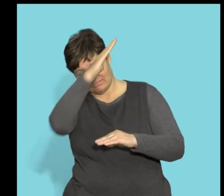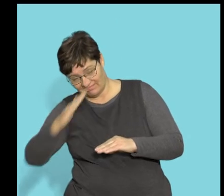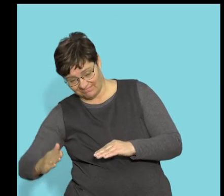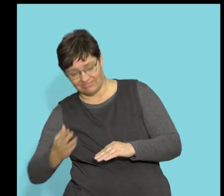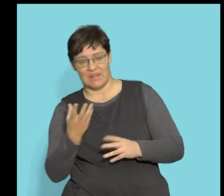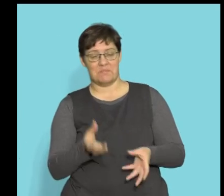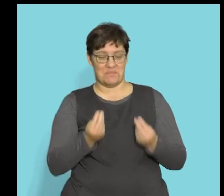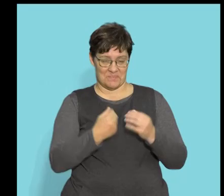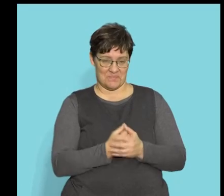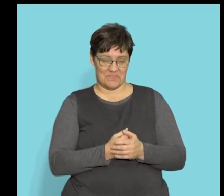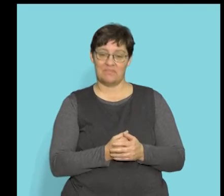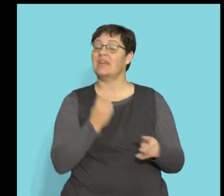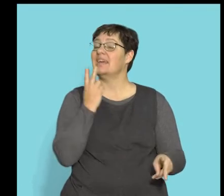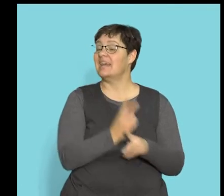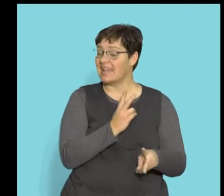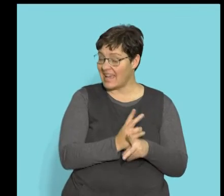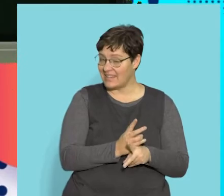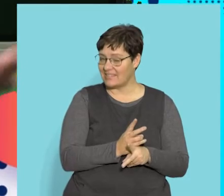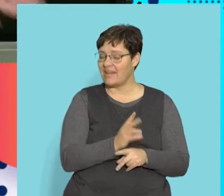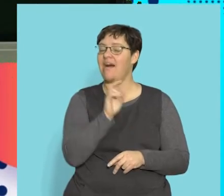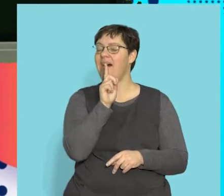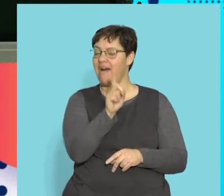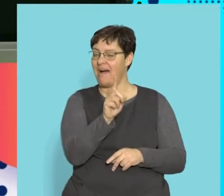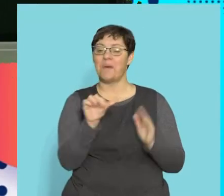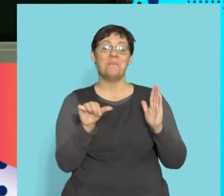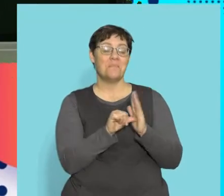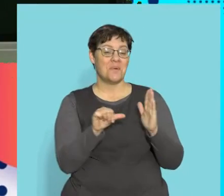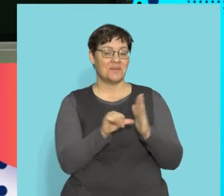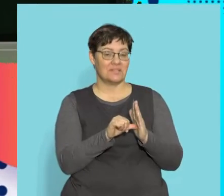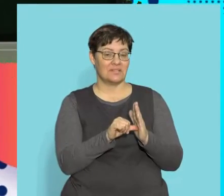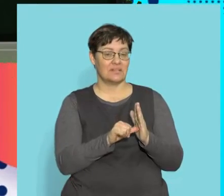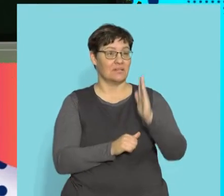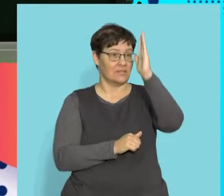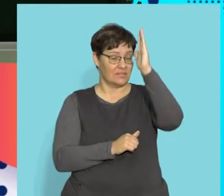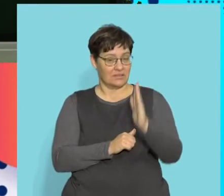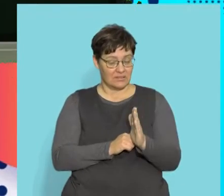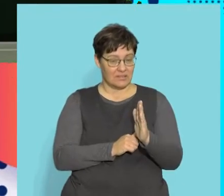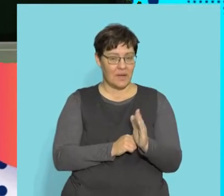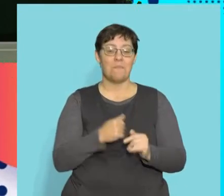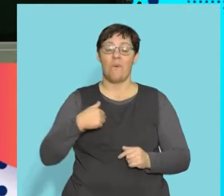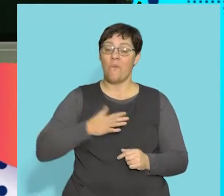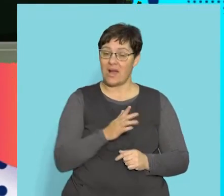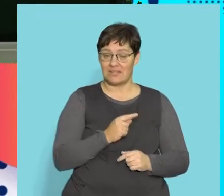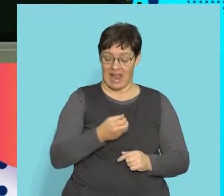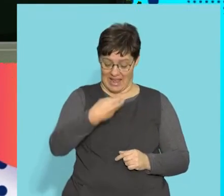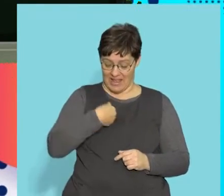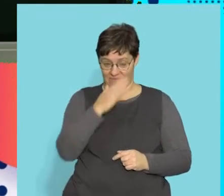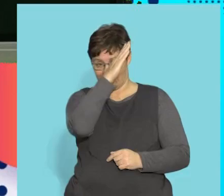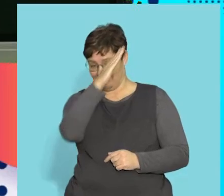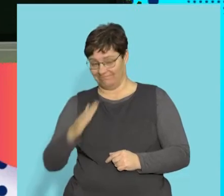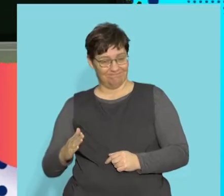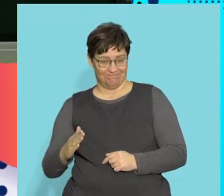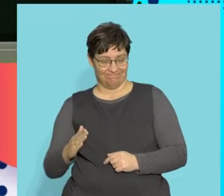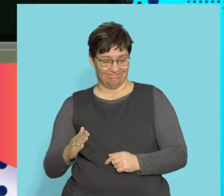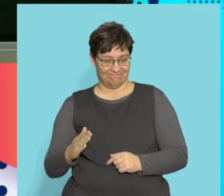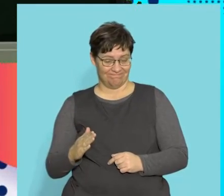height. So again, everyone, I'm going to remind you that it's very important that I know what type of height I have